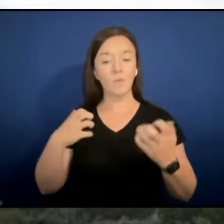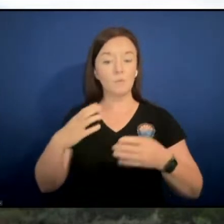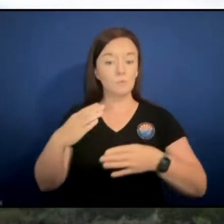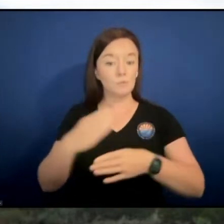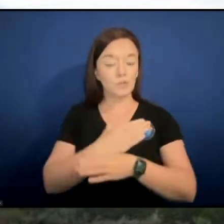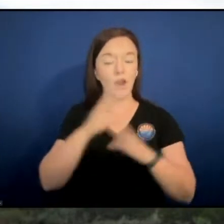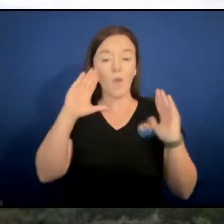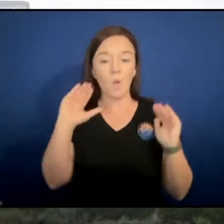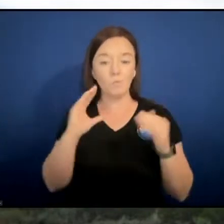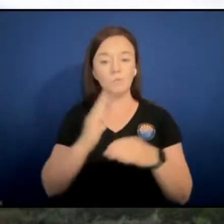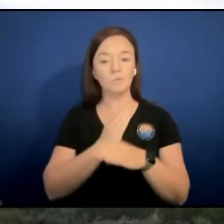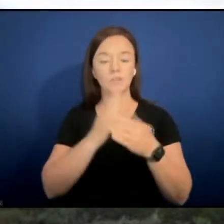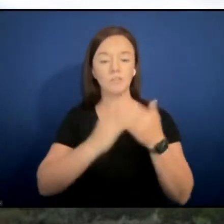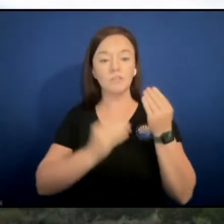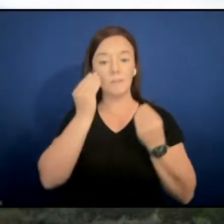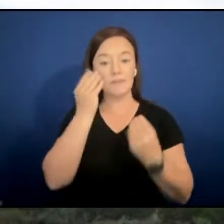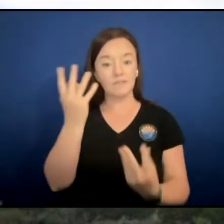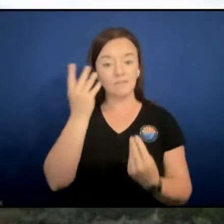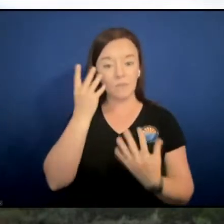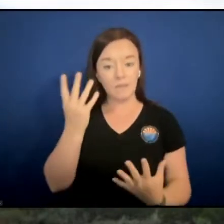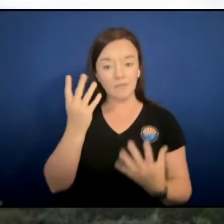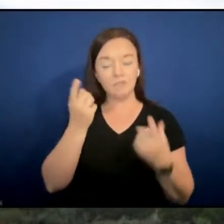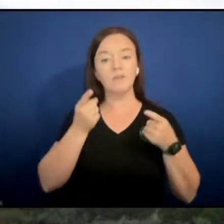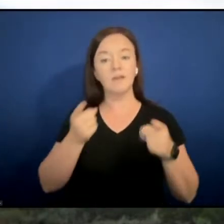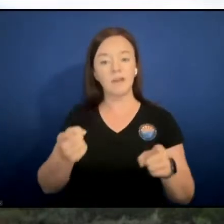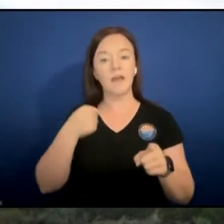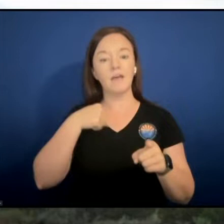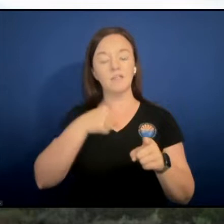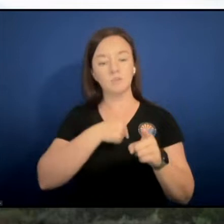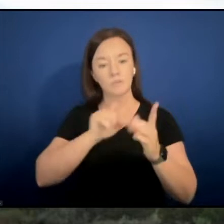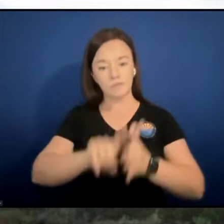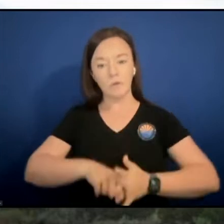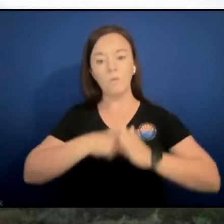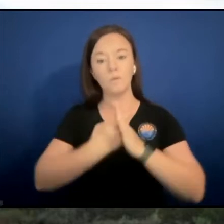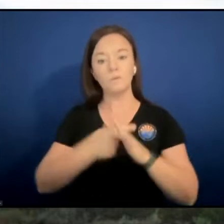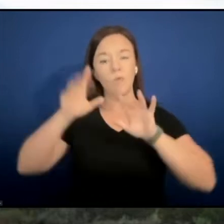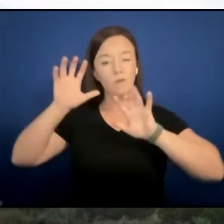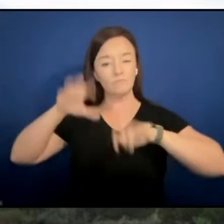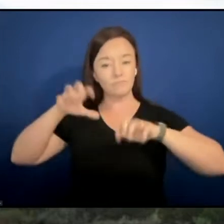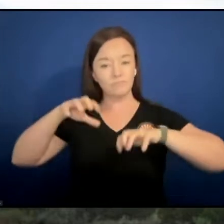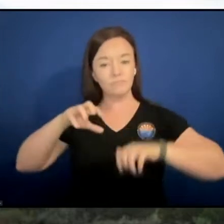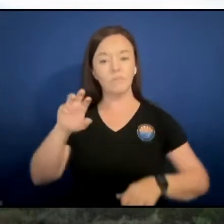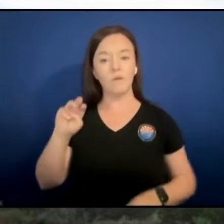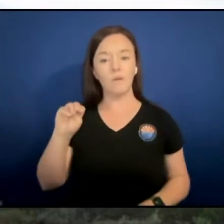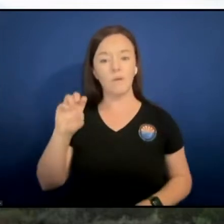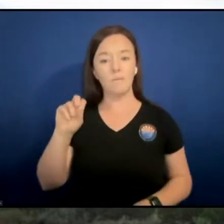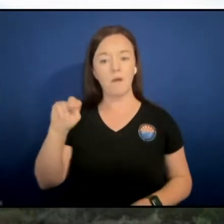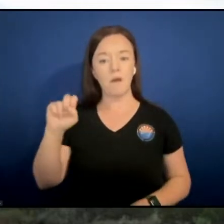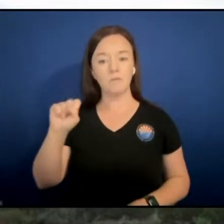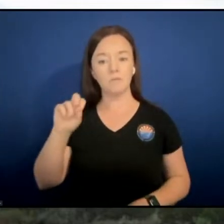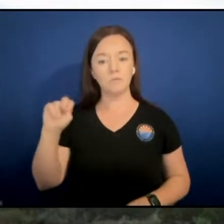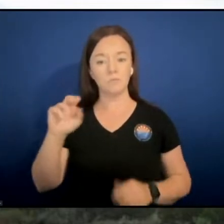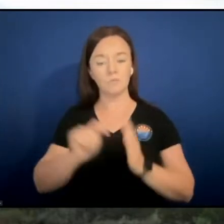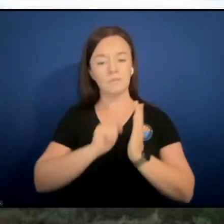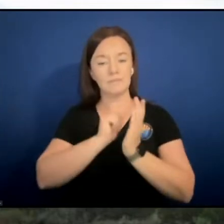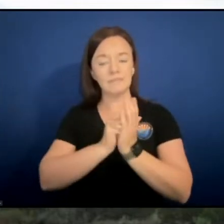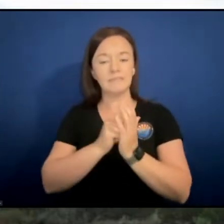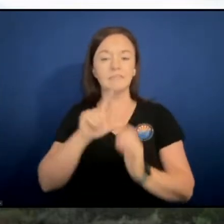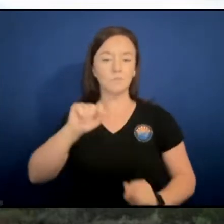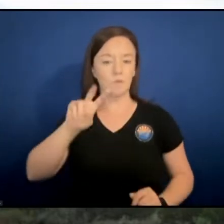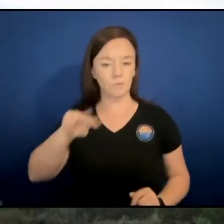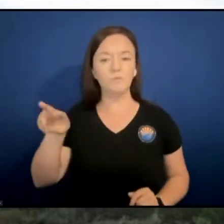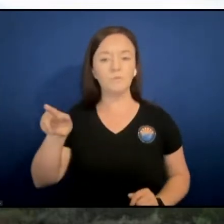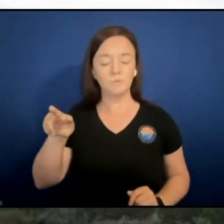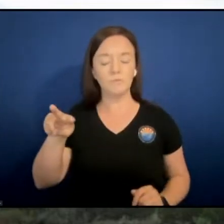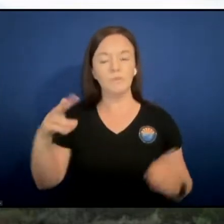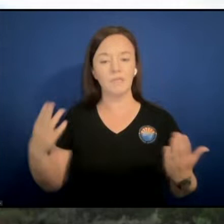some information as we enter the monsoon season in 2022 here in New Mexico, after